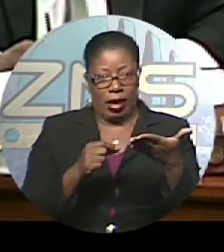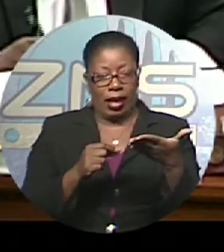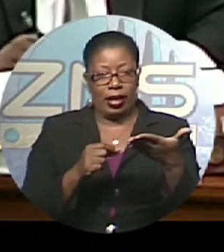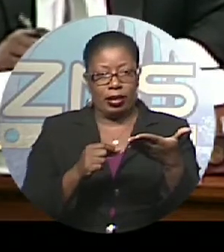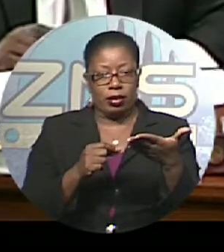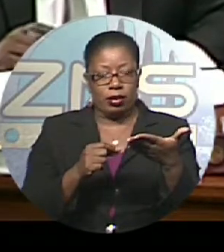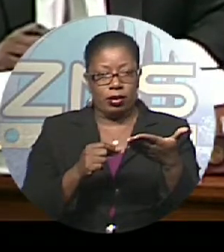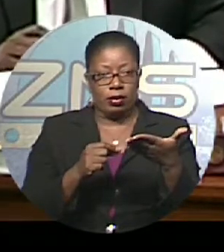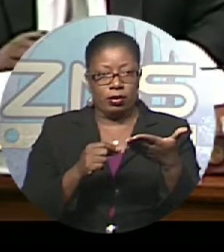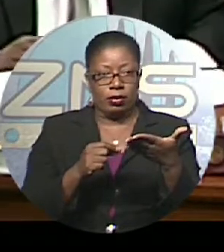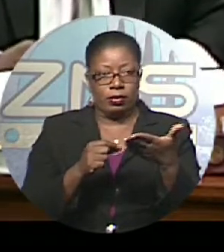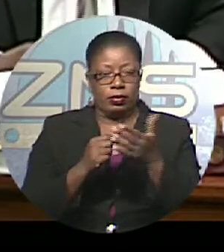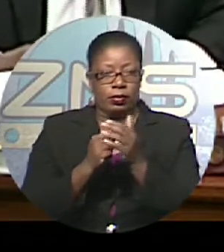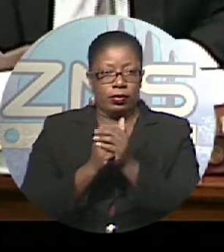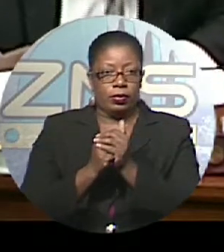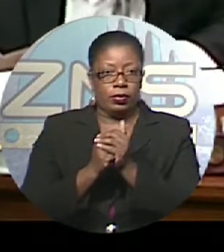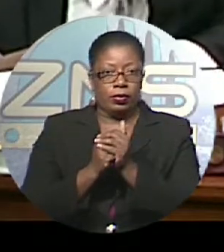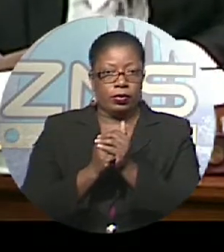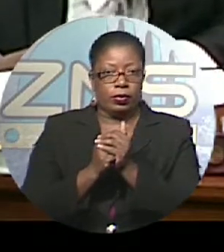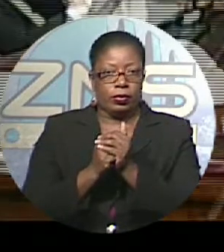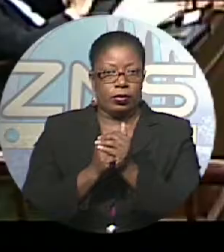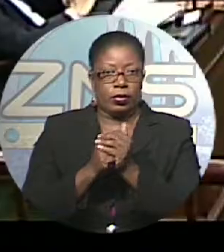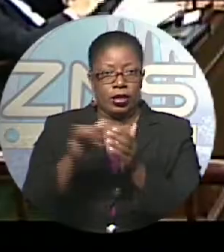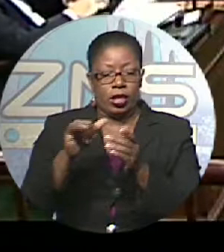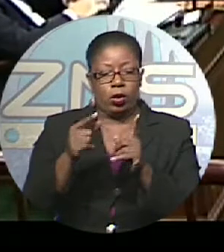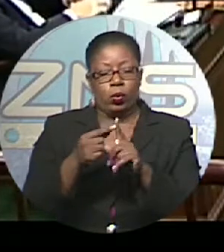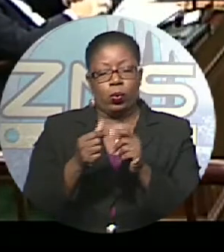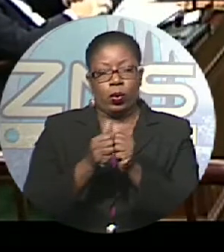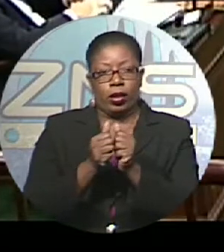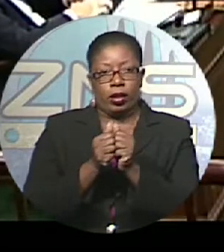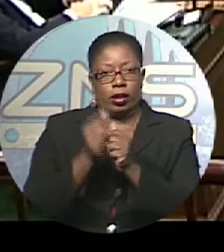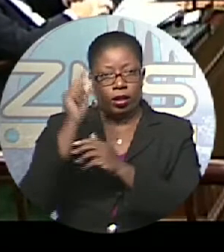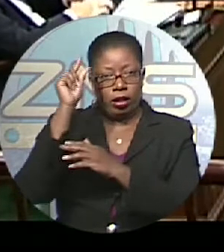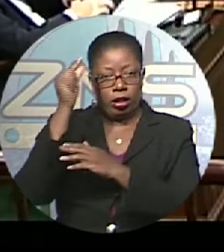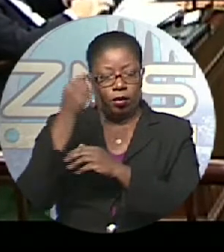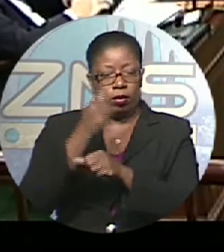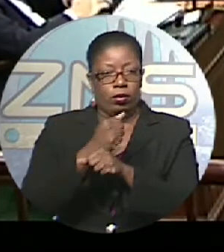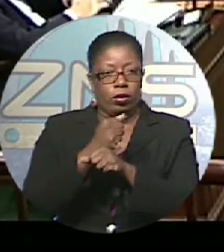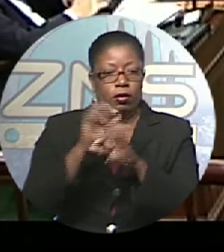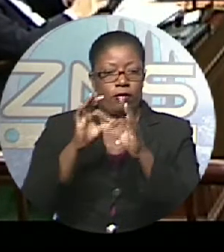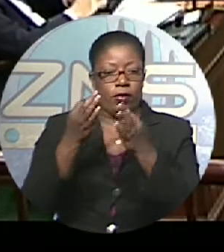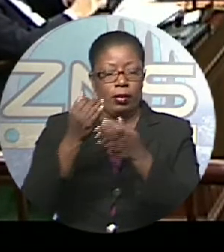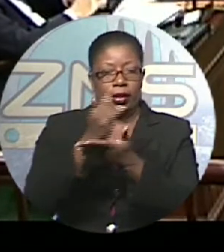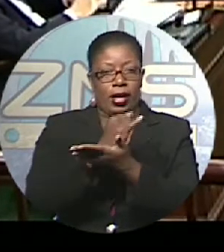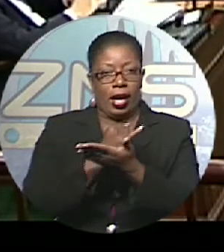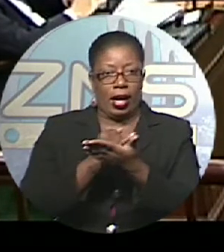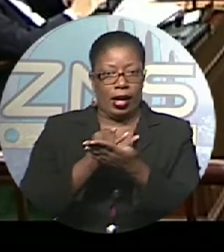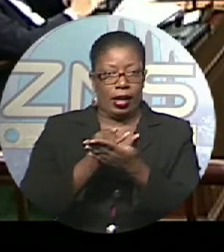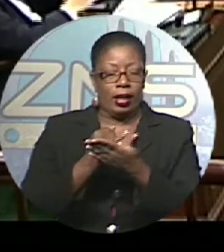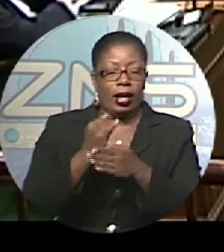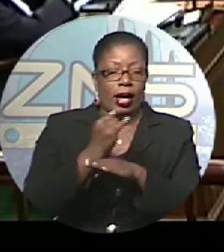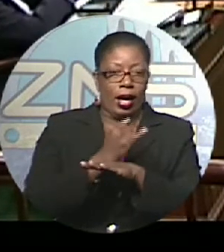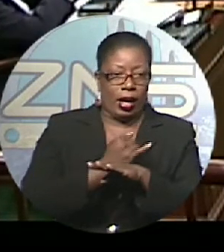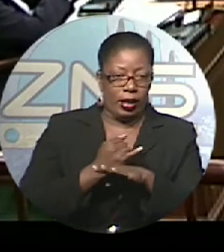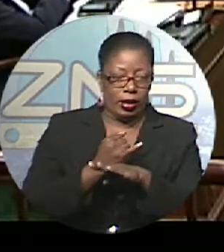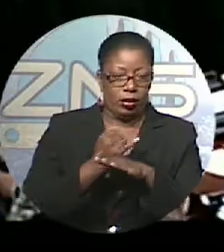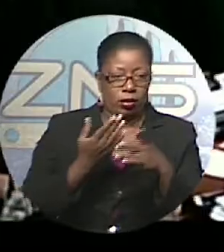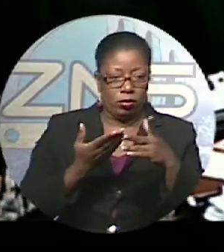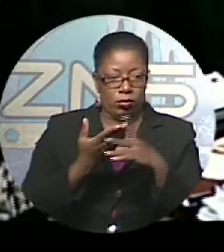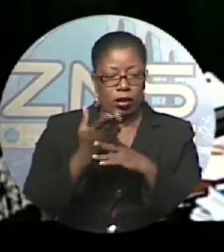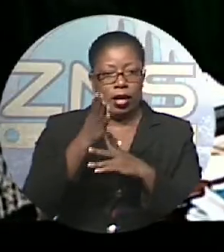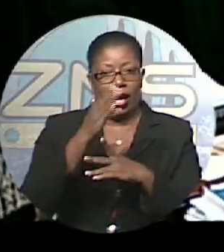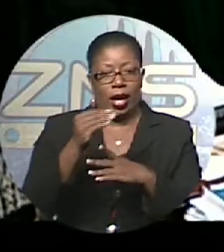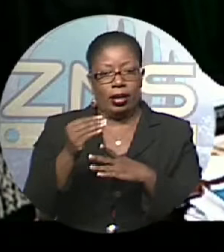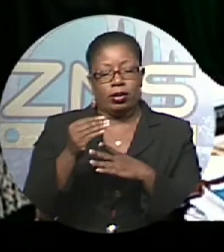allocations applicable to government operations in the Family Islands, provides for more transparency and accountability.